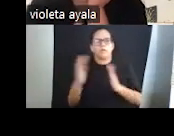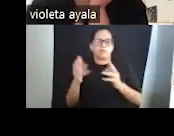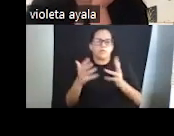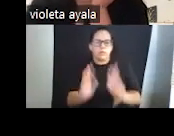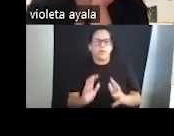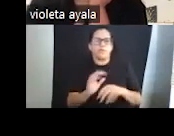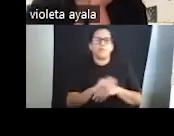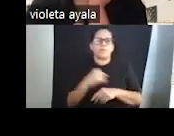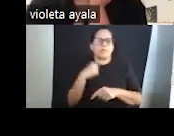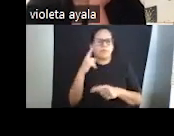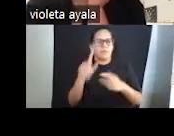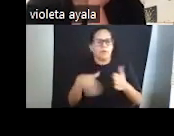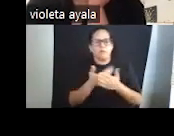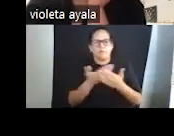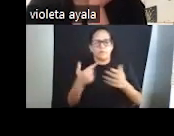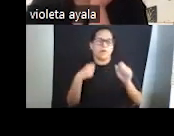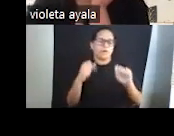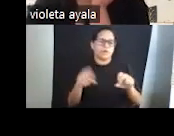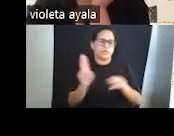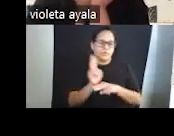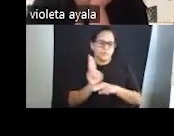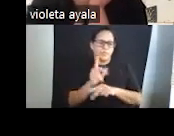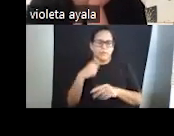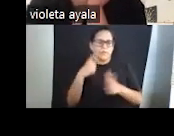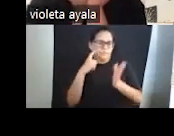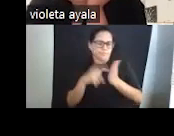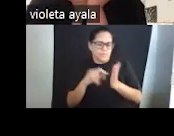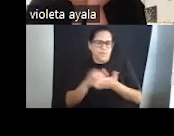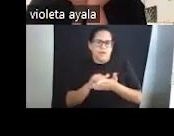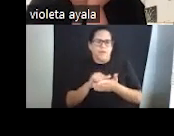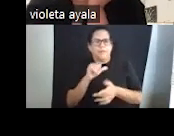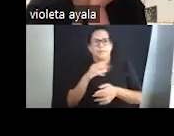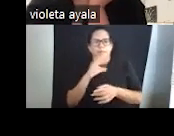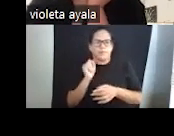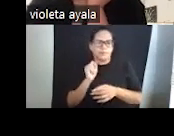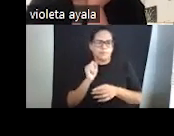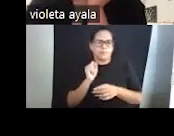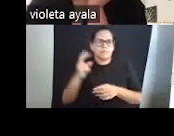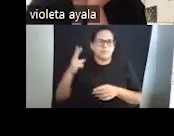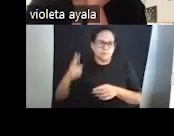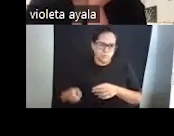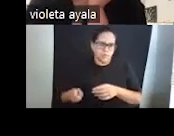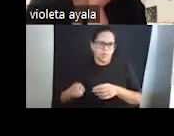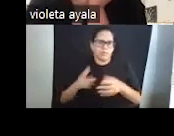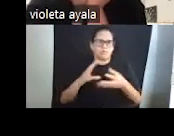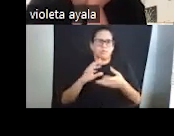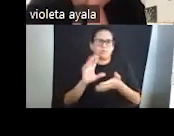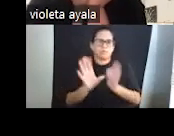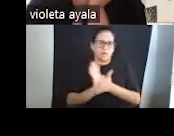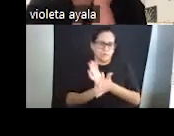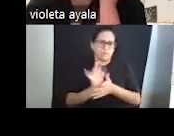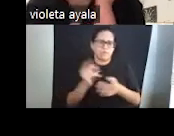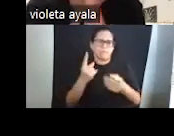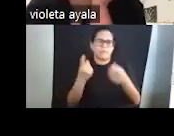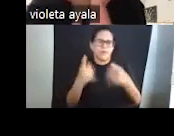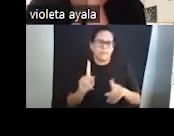about all the things I could use, but I realized because it was a historical documentary of something that happened.